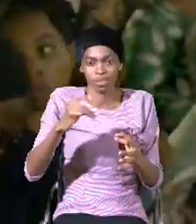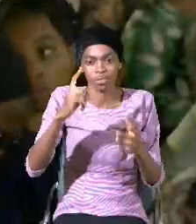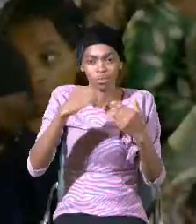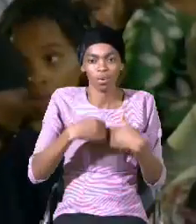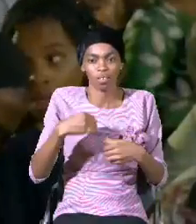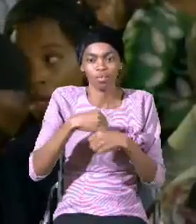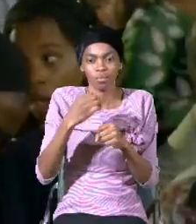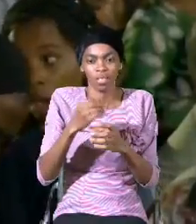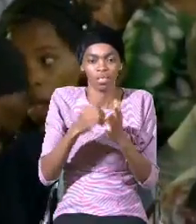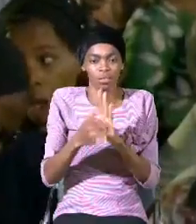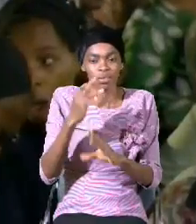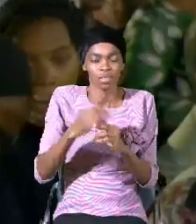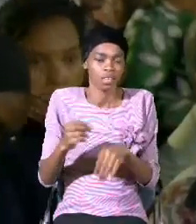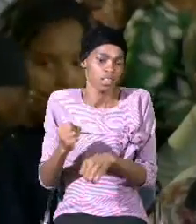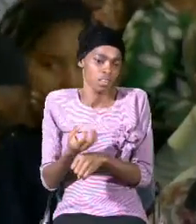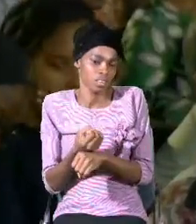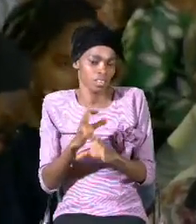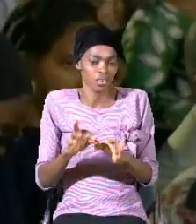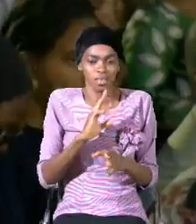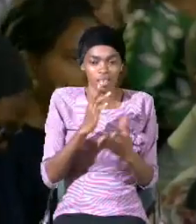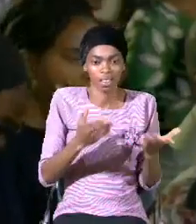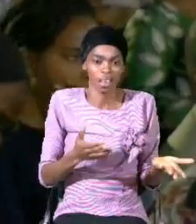you. Take that slip from them.